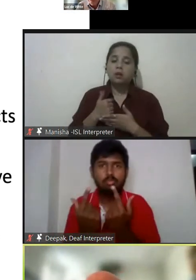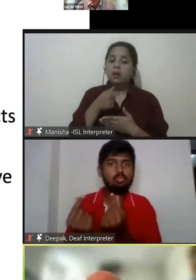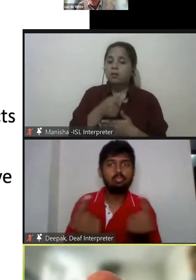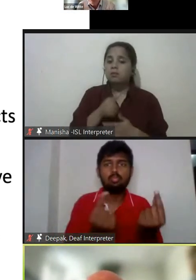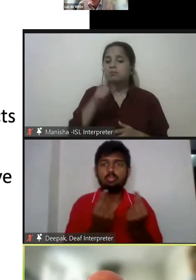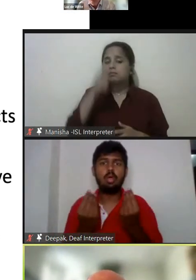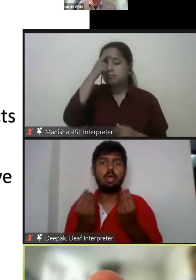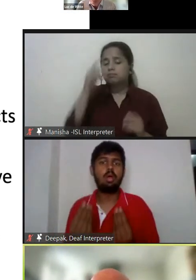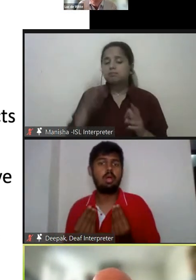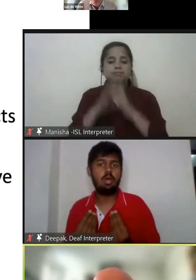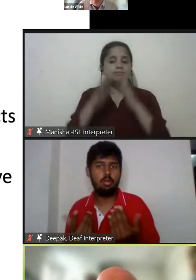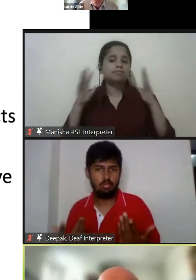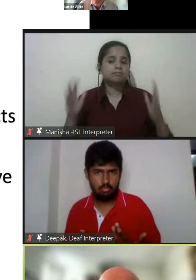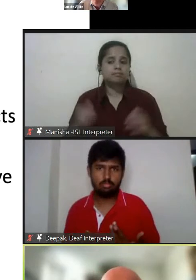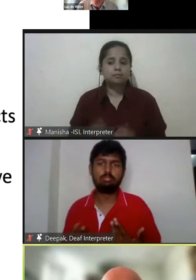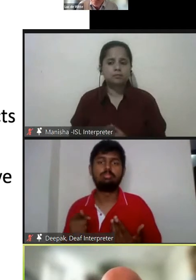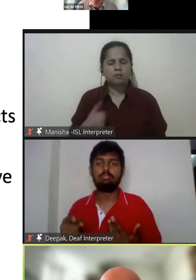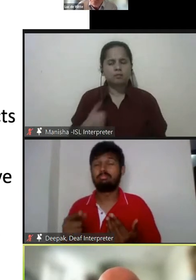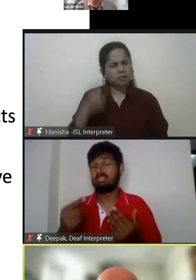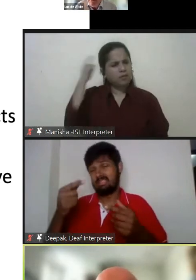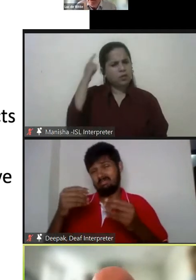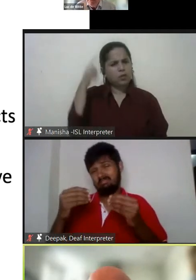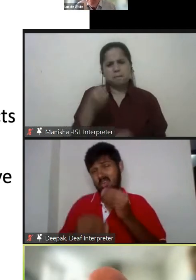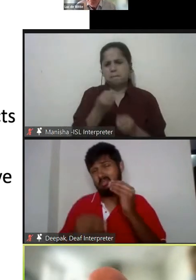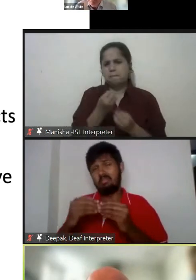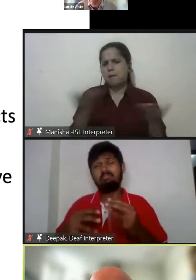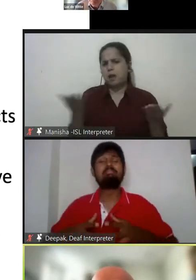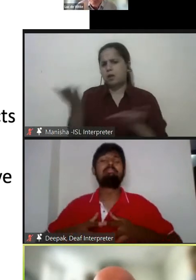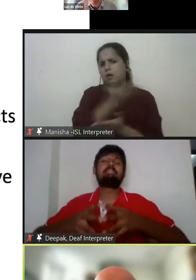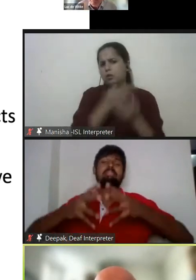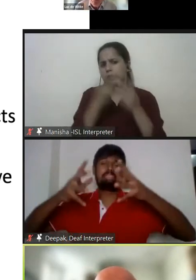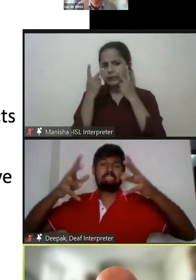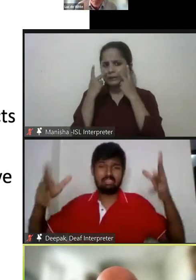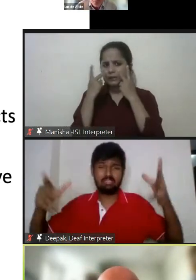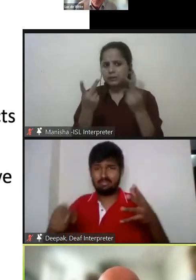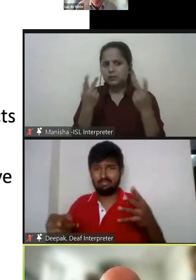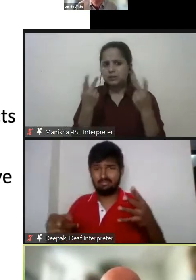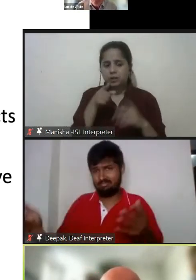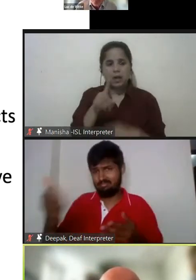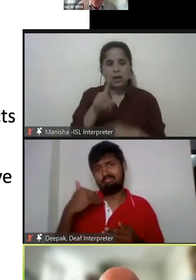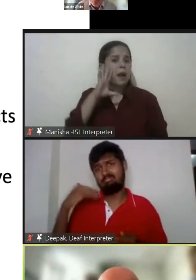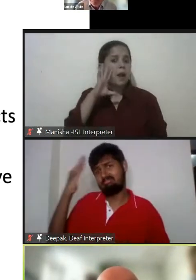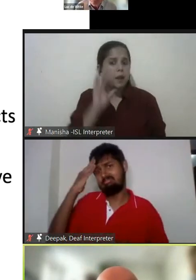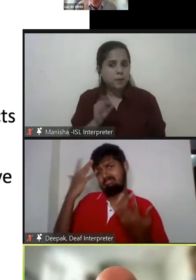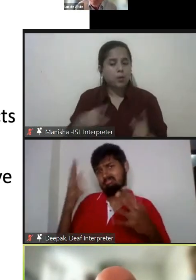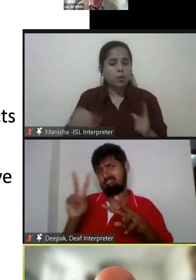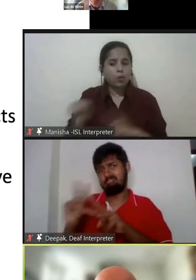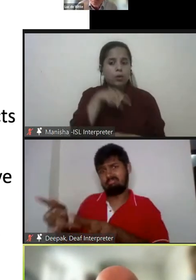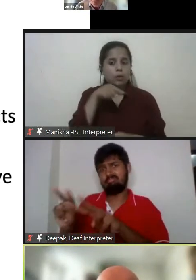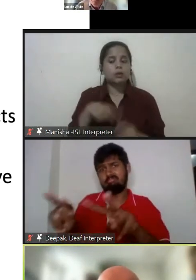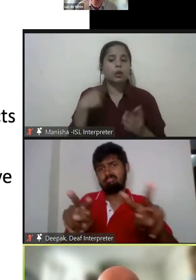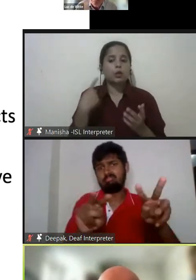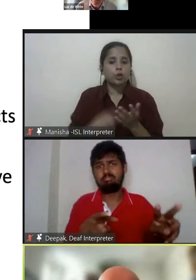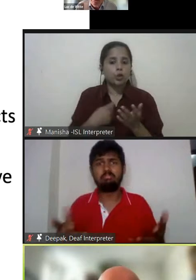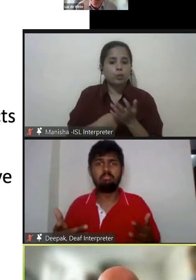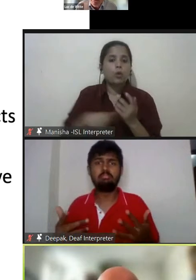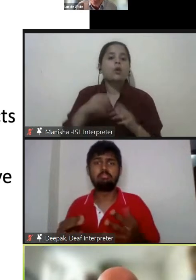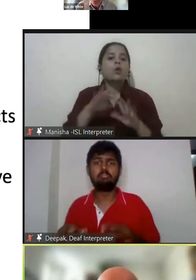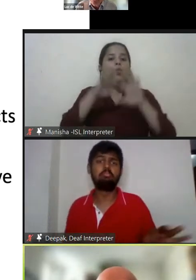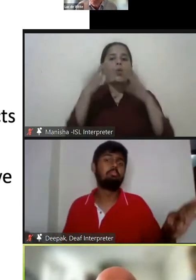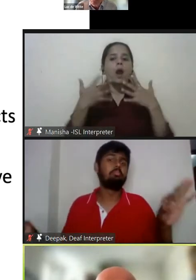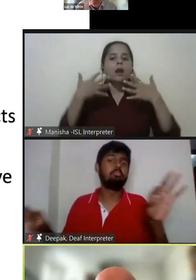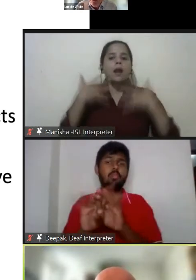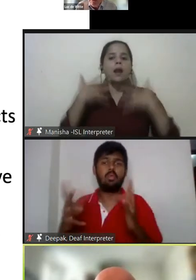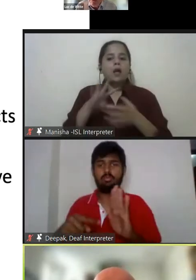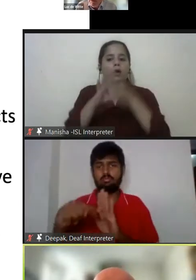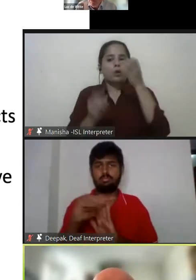I assume that many of you have seen this very important report of the World Health Organization about, it's